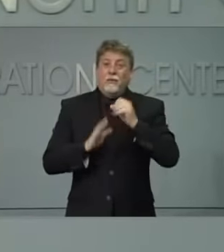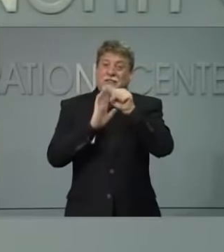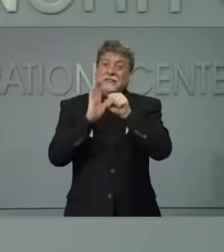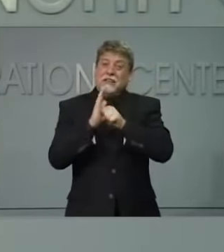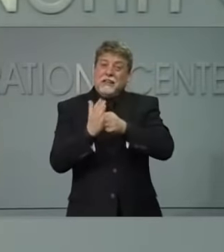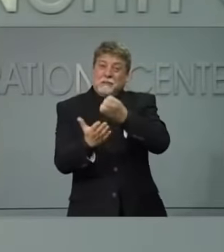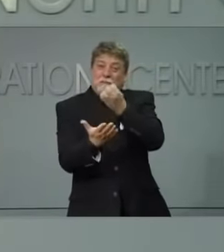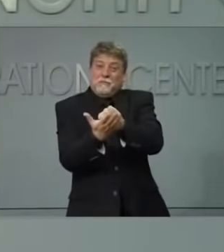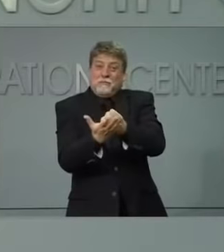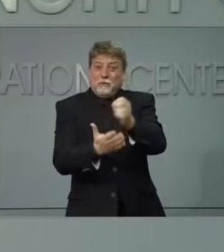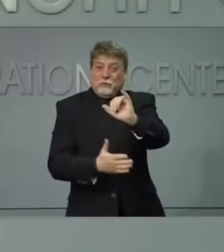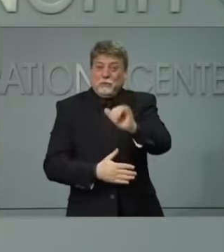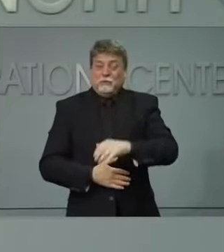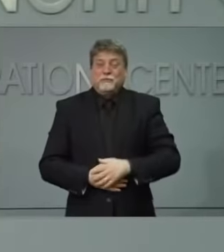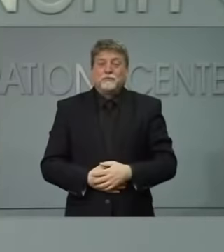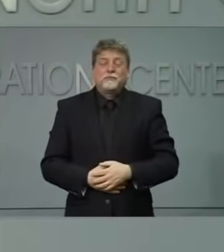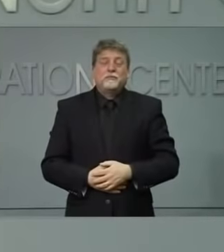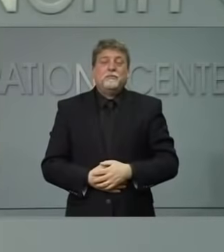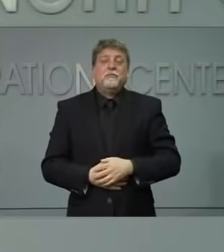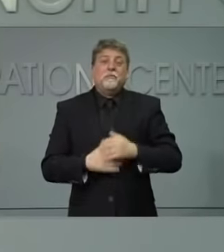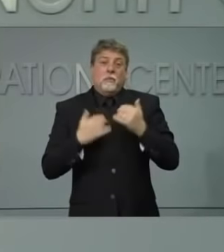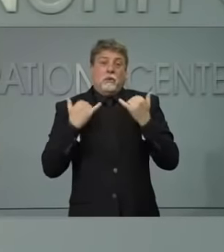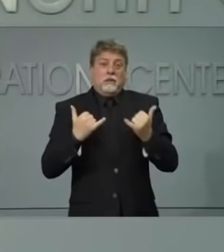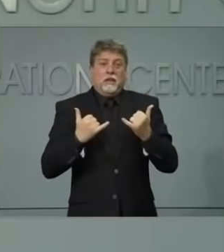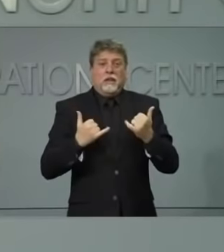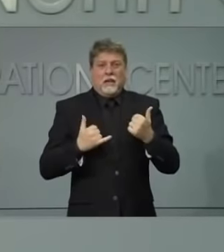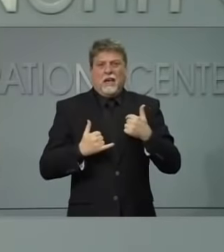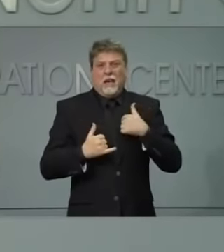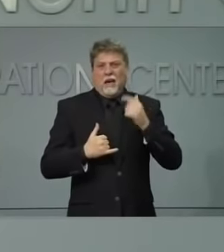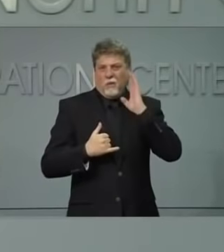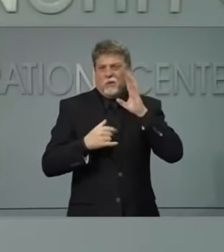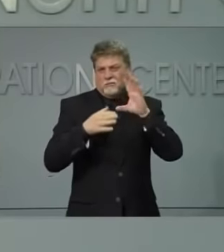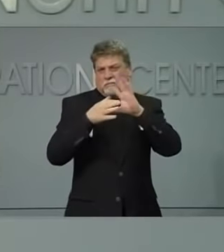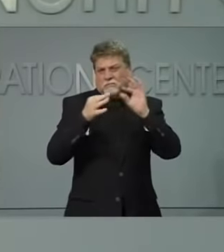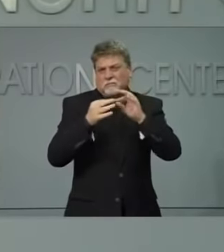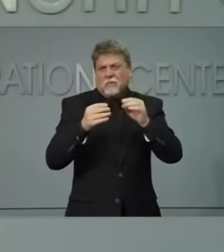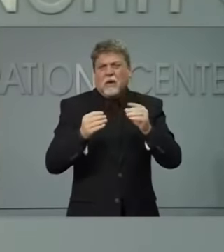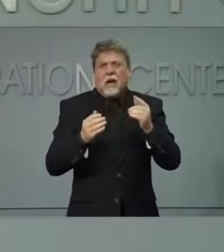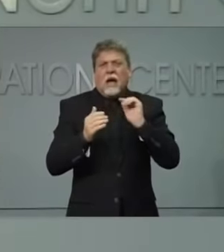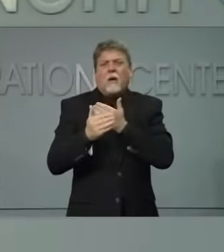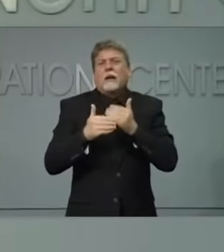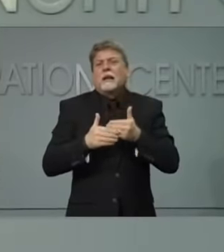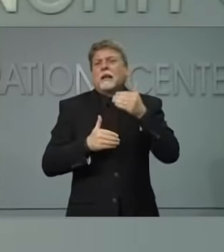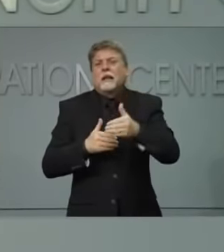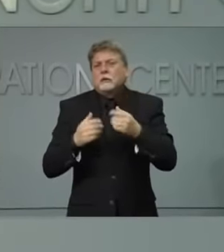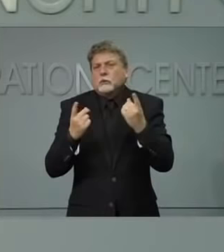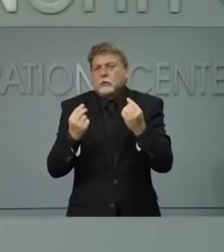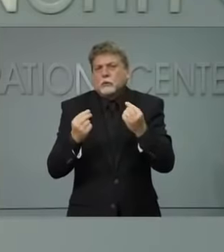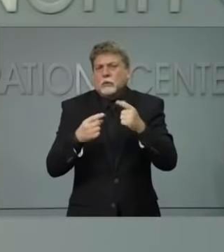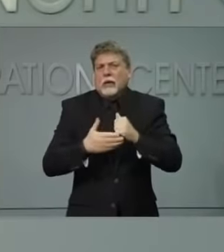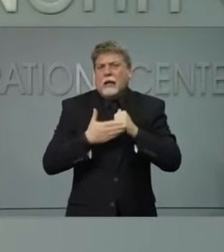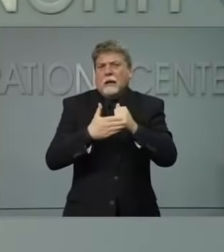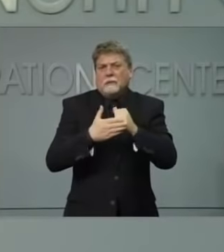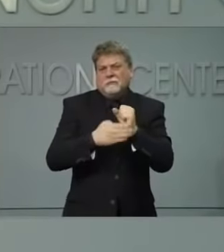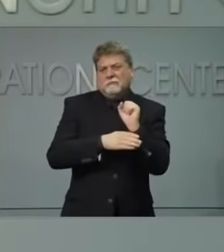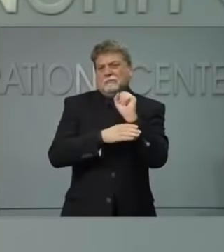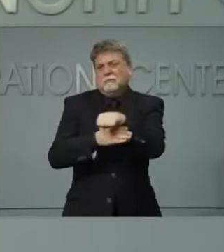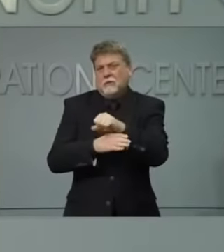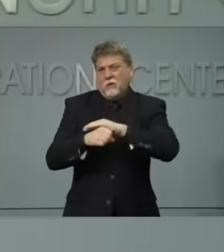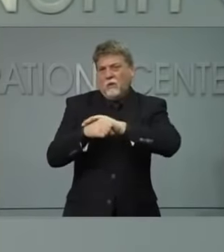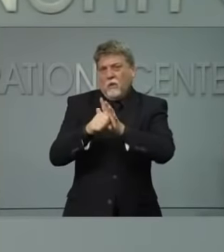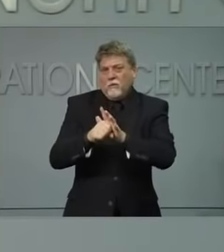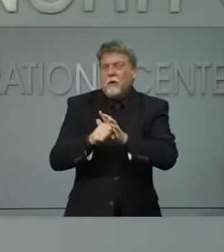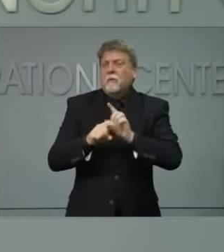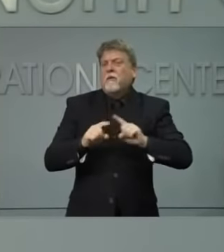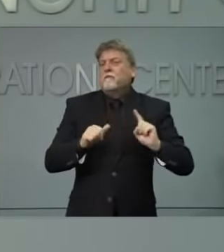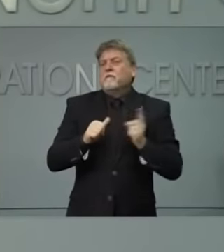combat COVID-19. But first, I'd like to ask Dr. Cohen to share an update on our trends and our county alert